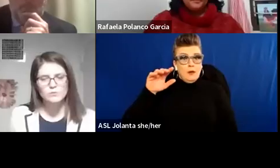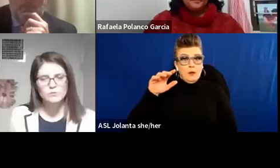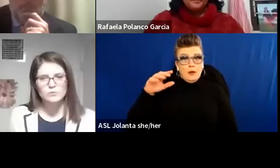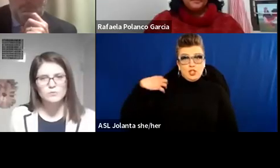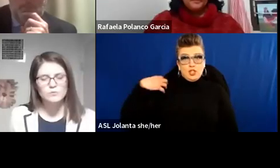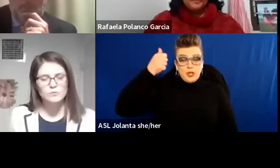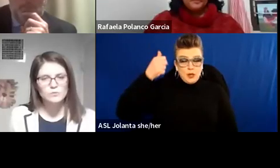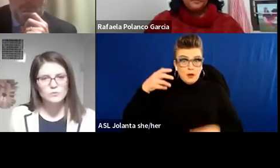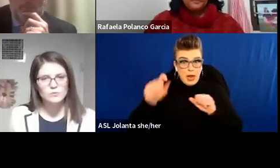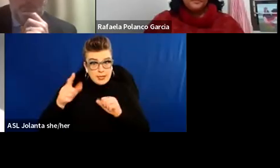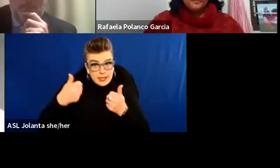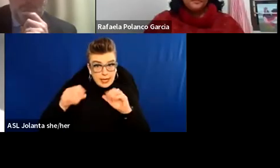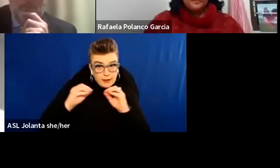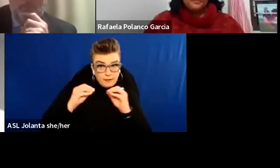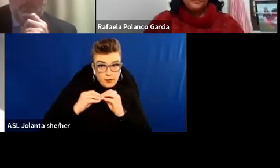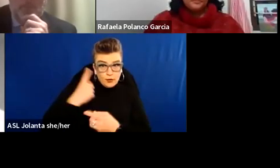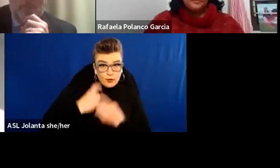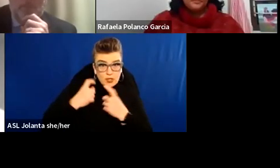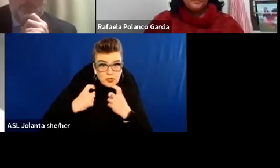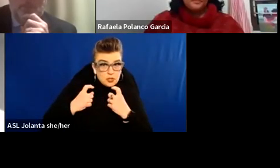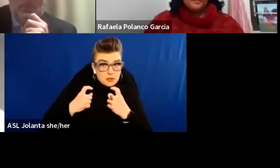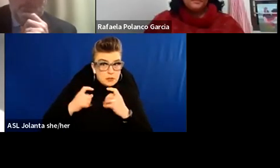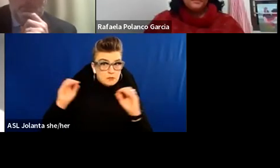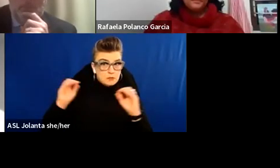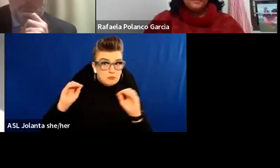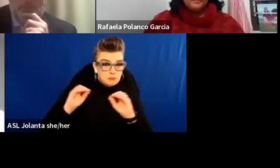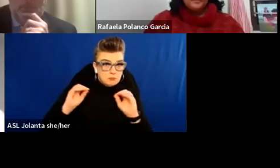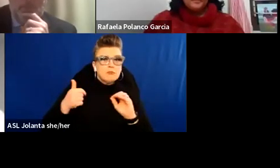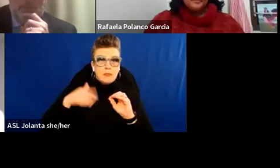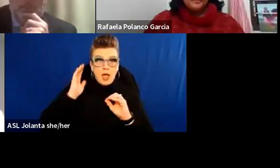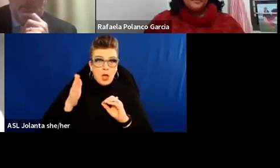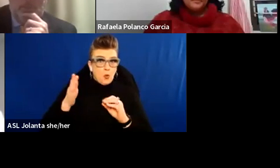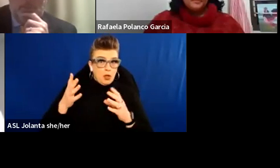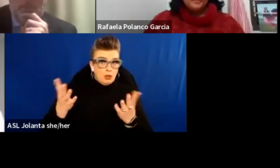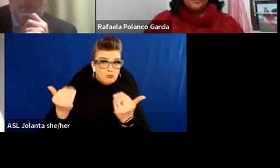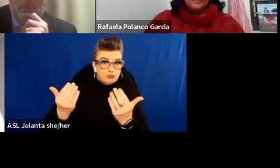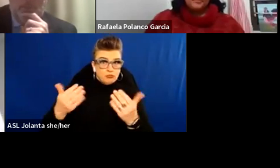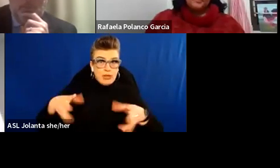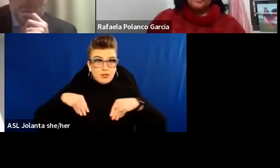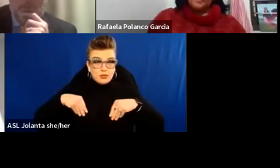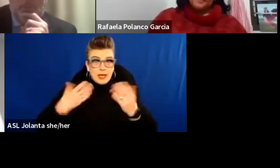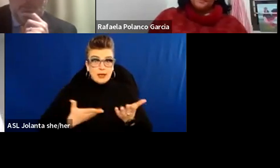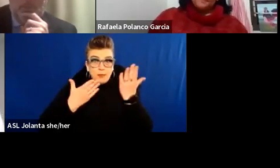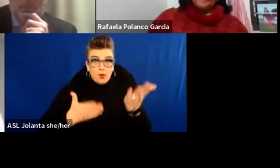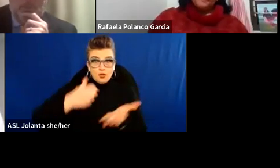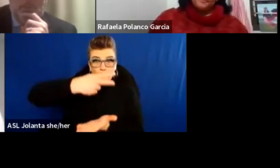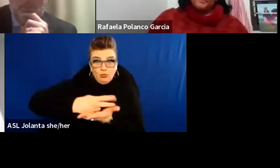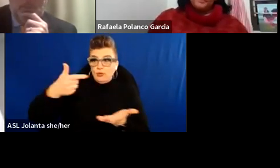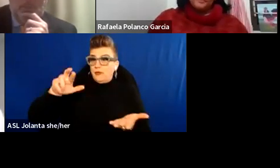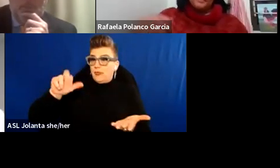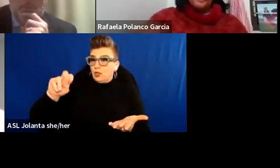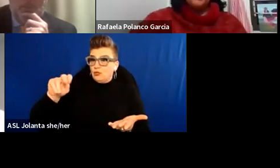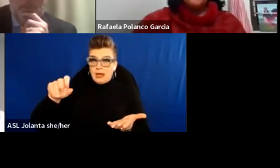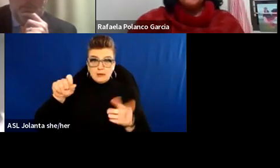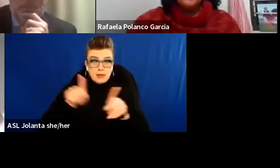okay if there are no for if there are no further questions i will entertain a motion to approve the grants as presented sarah